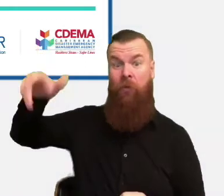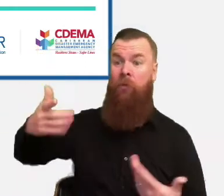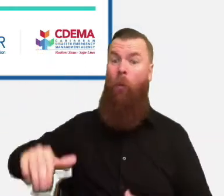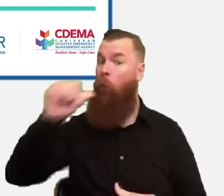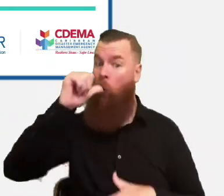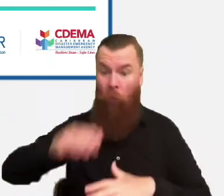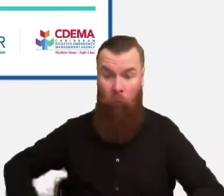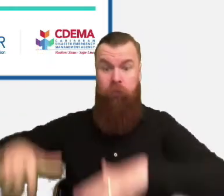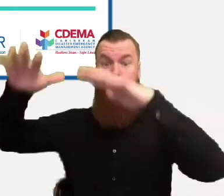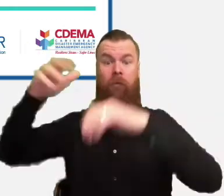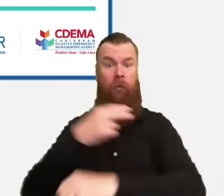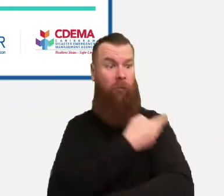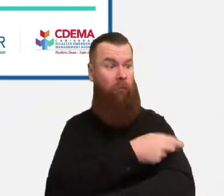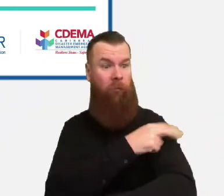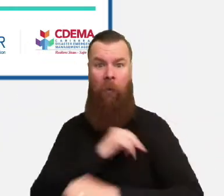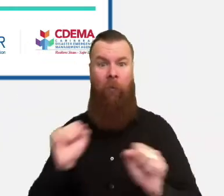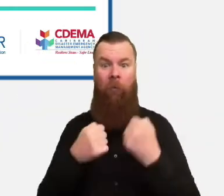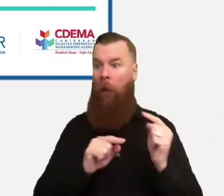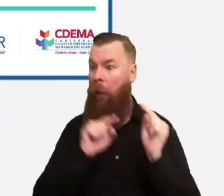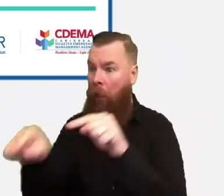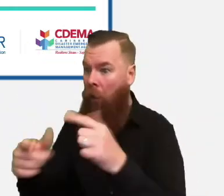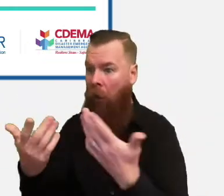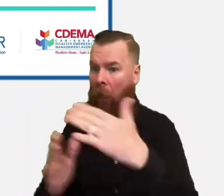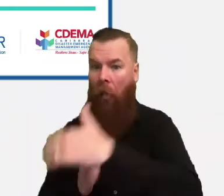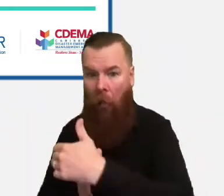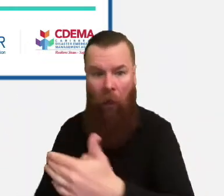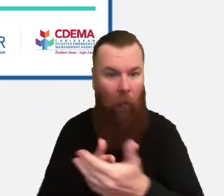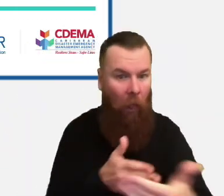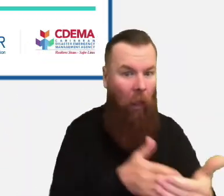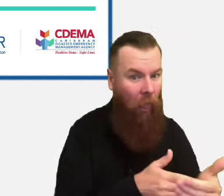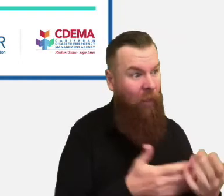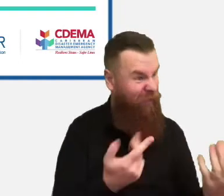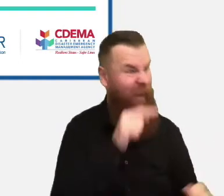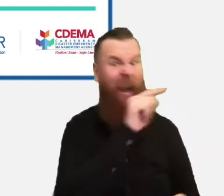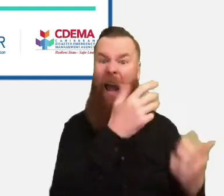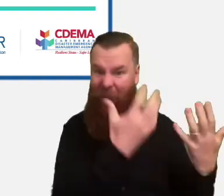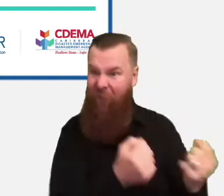for reduced levels of critical services.